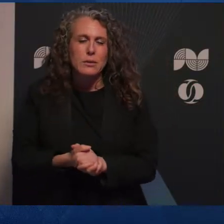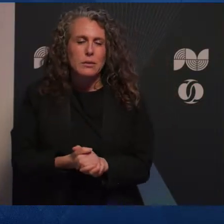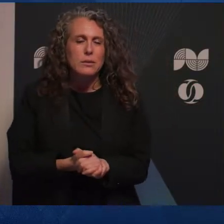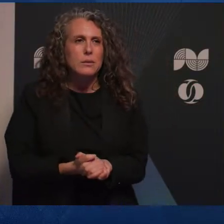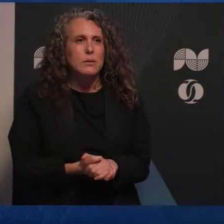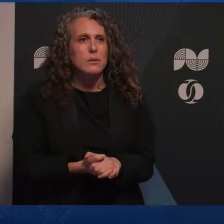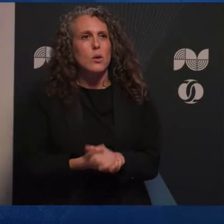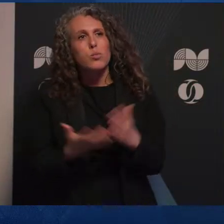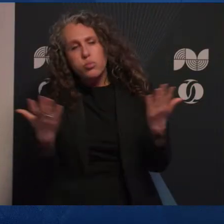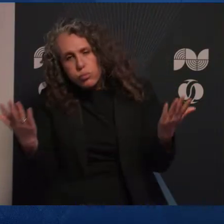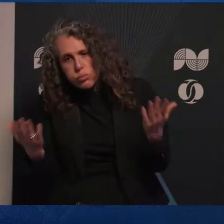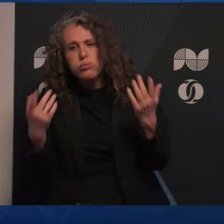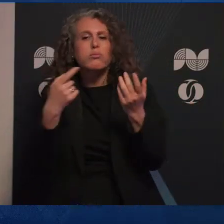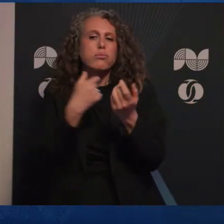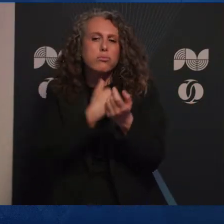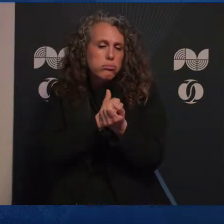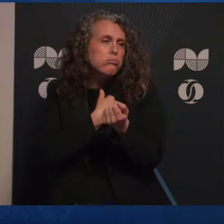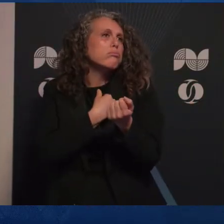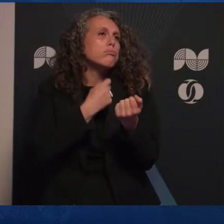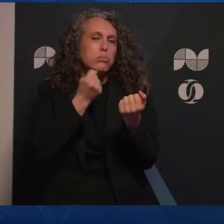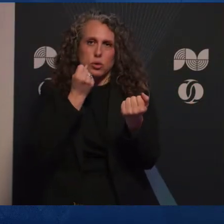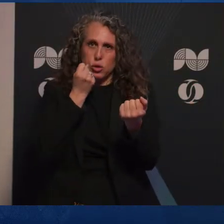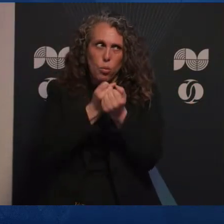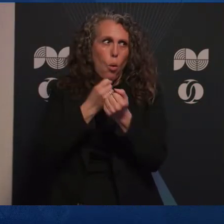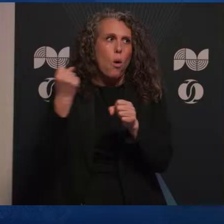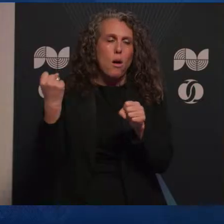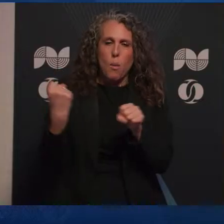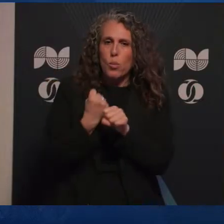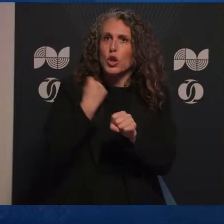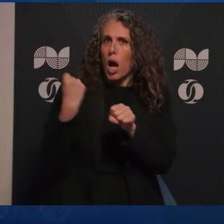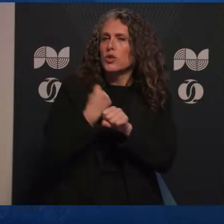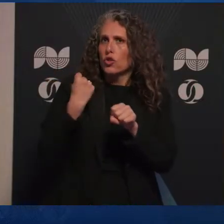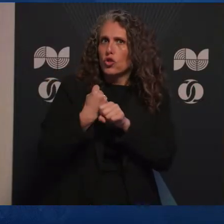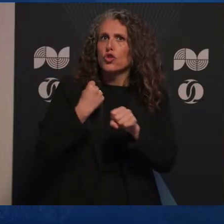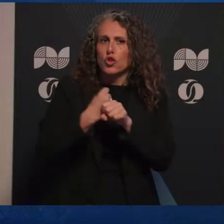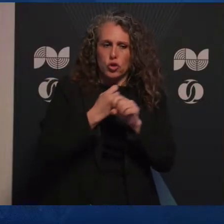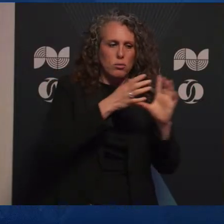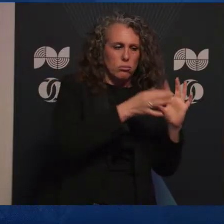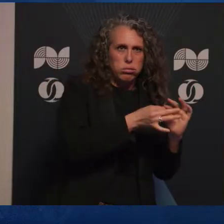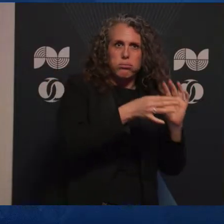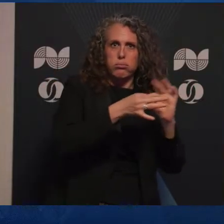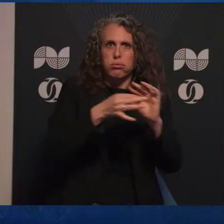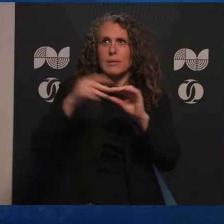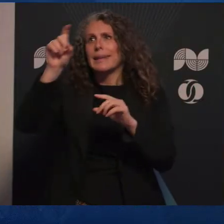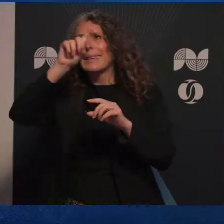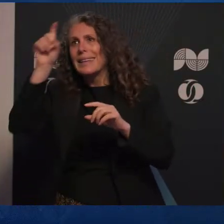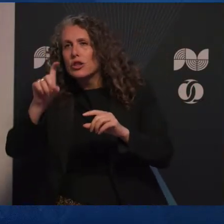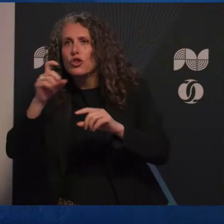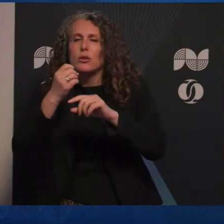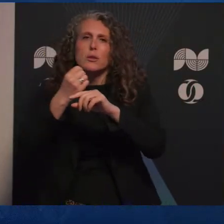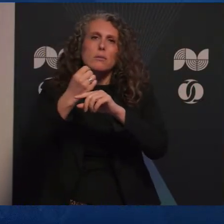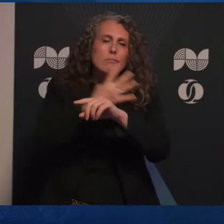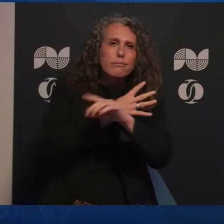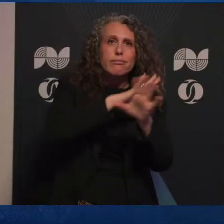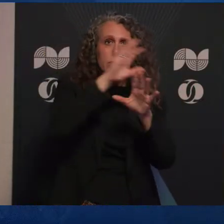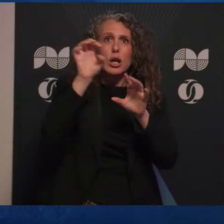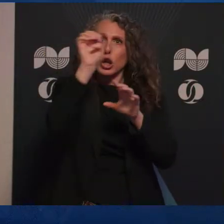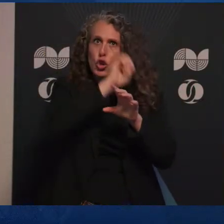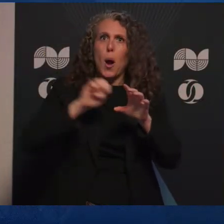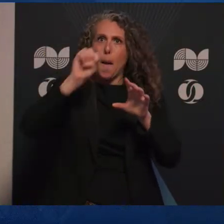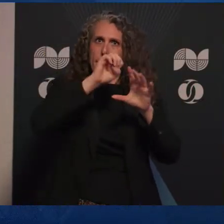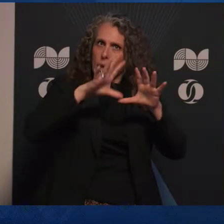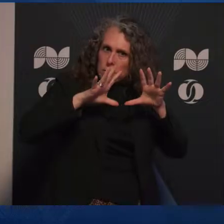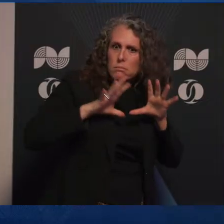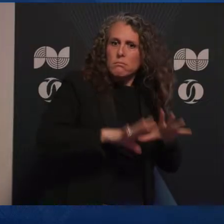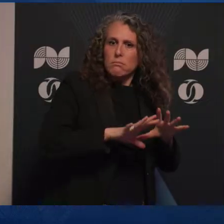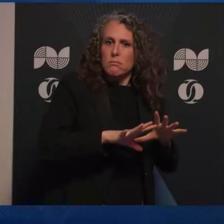of keeping important parts of the production chain of energy-intensive industry in Europe,